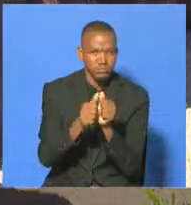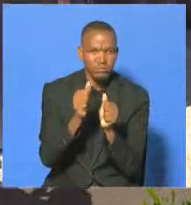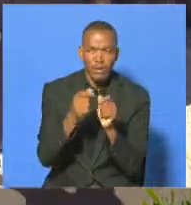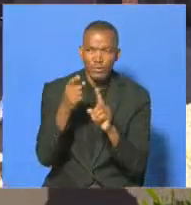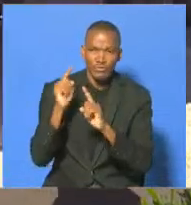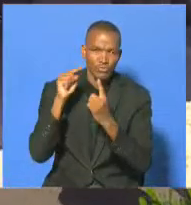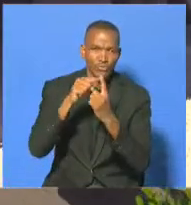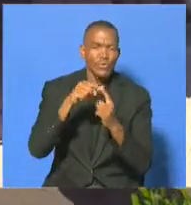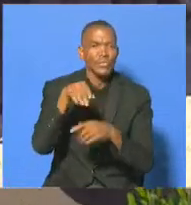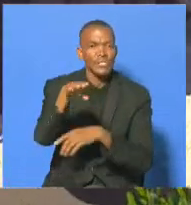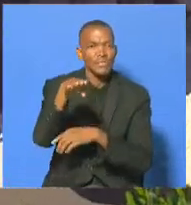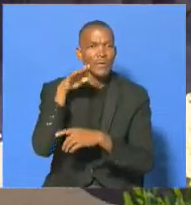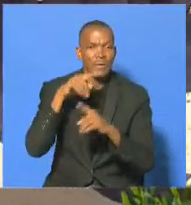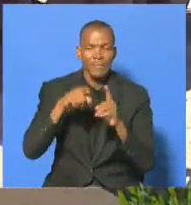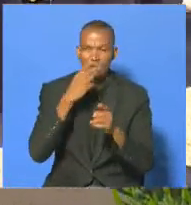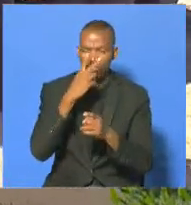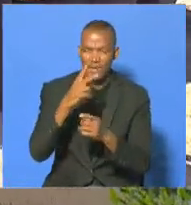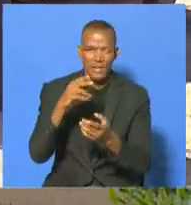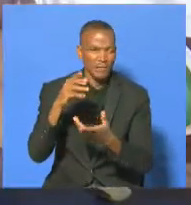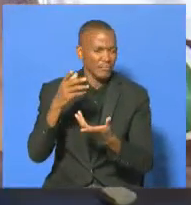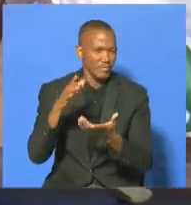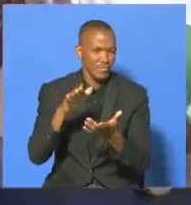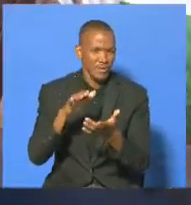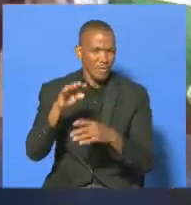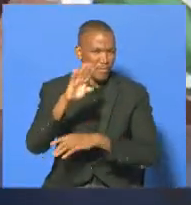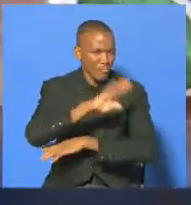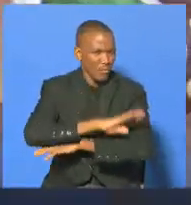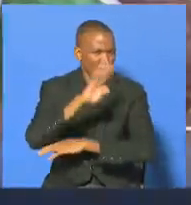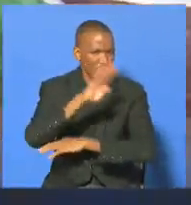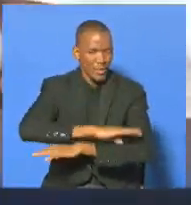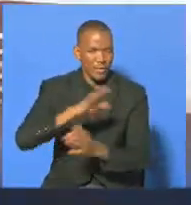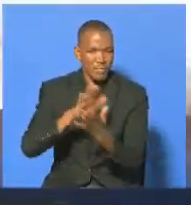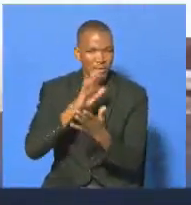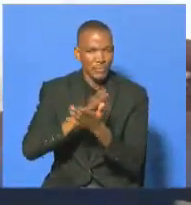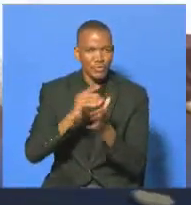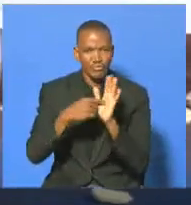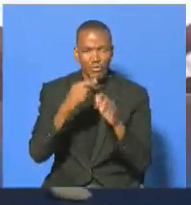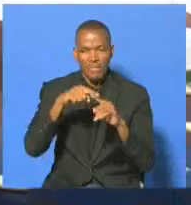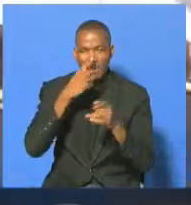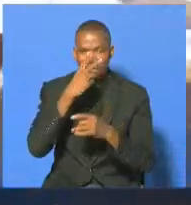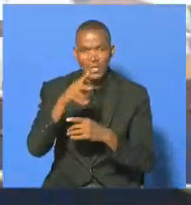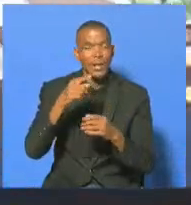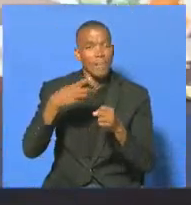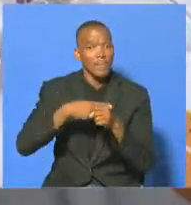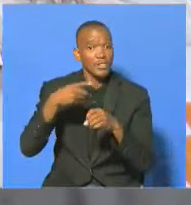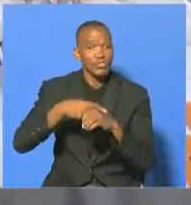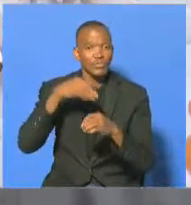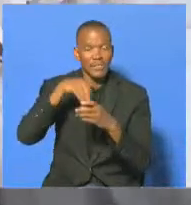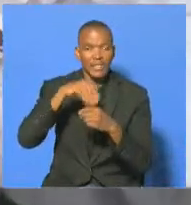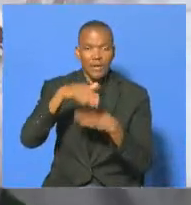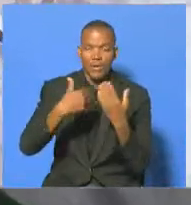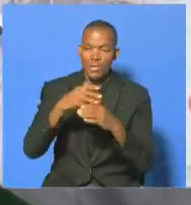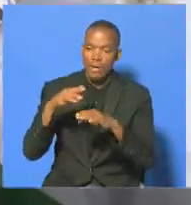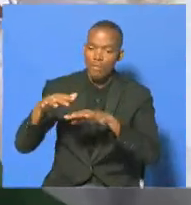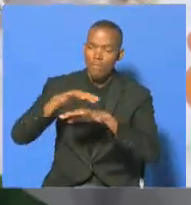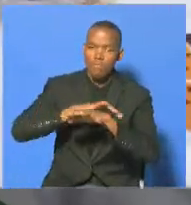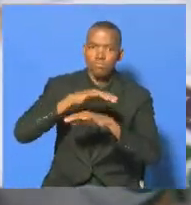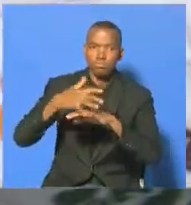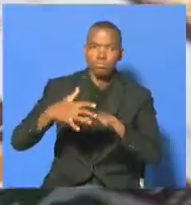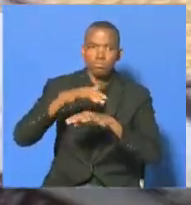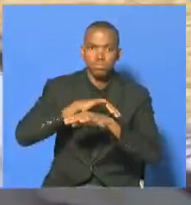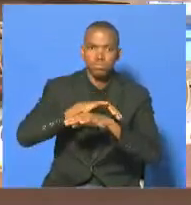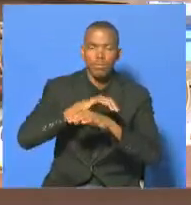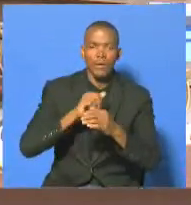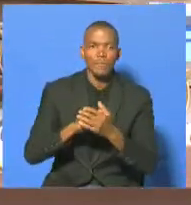per their cross-border documents, but they have stacks of smuggled potatoes under the shade which has covered the maize.